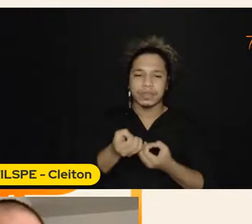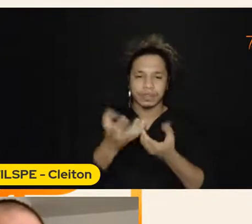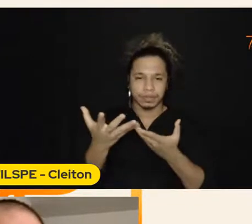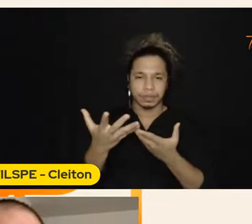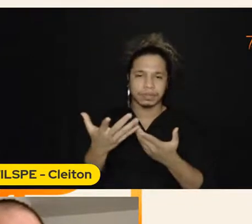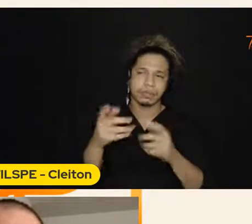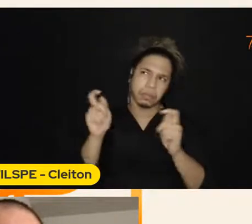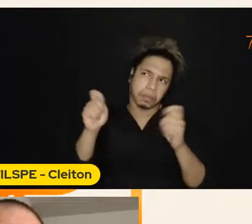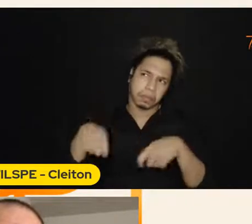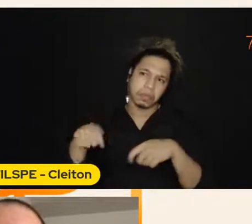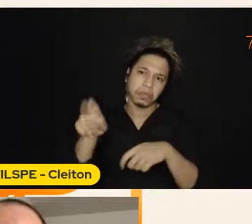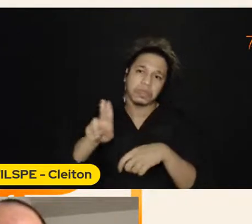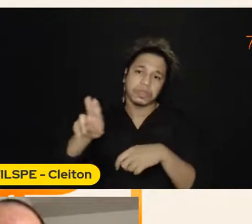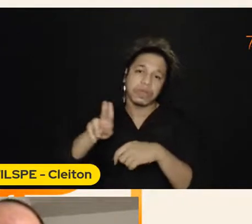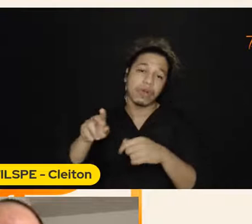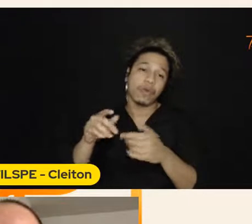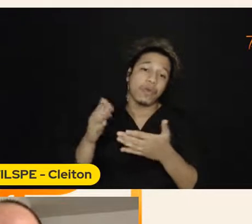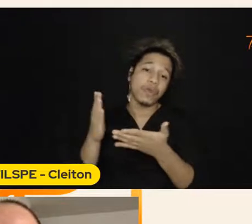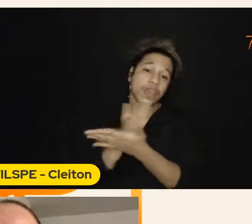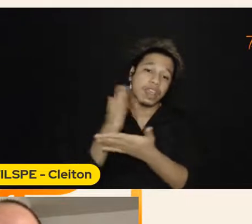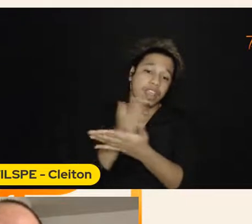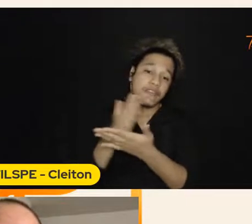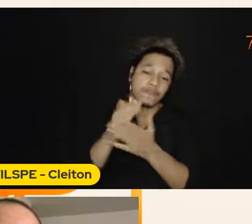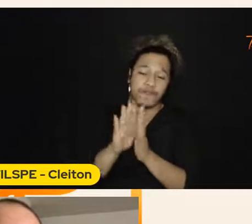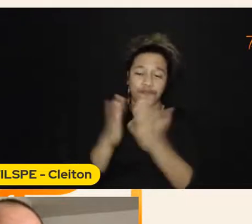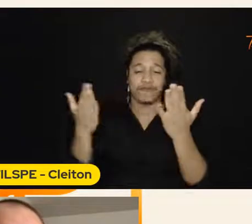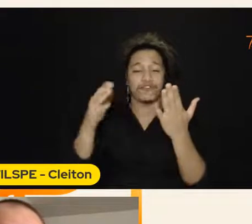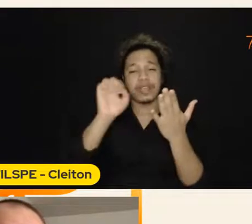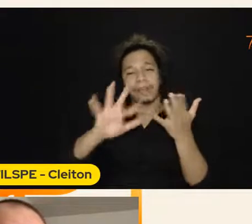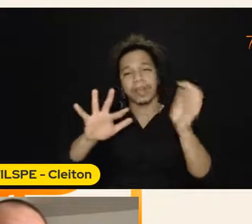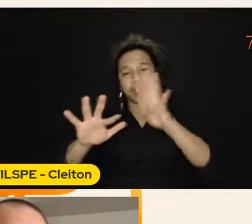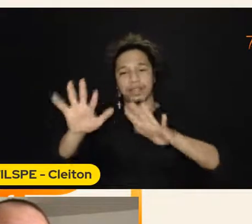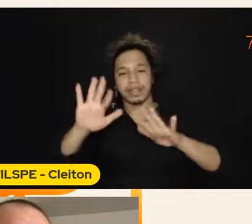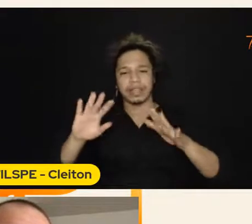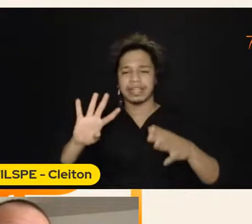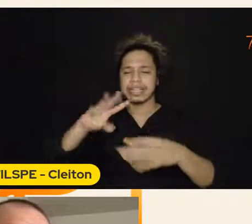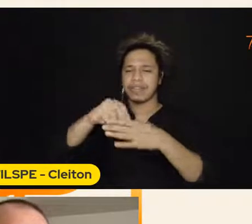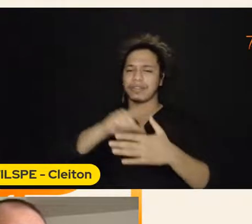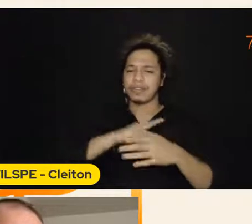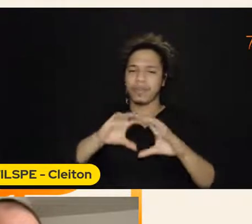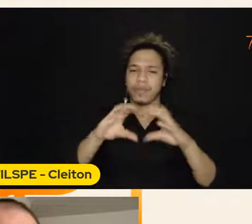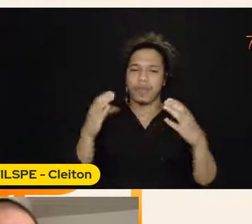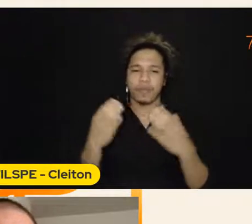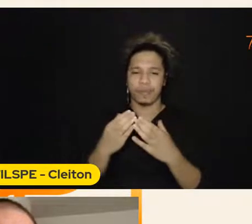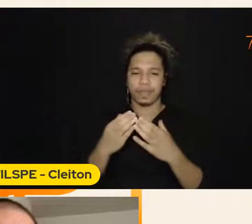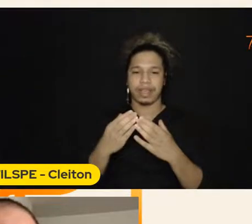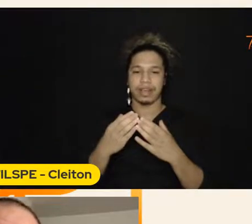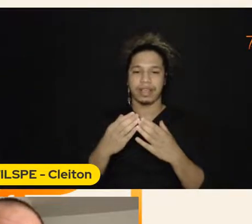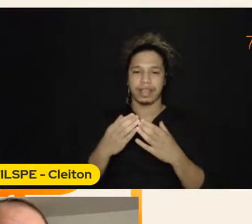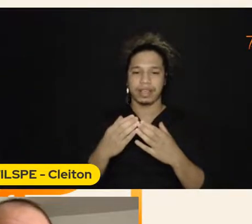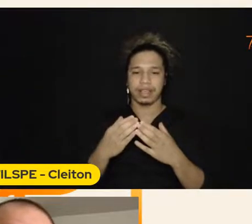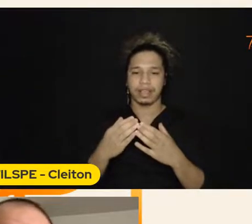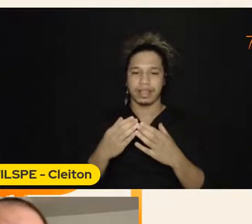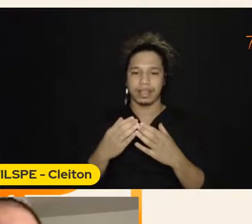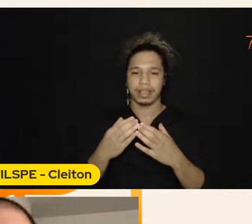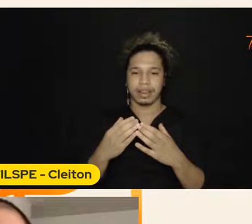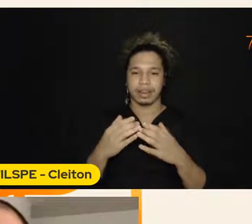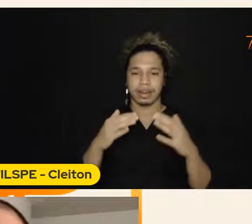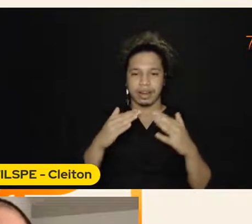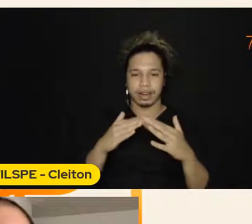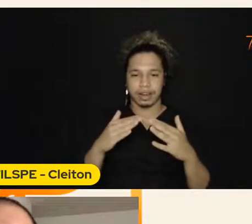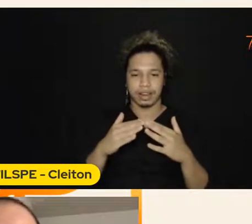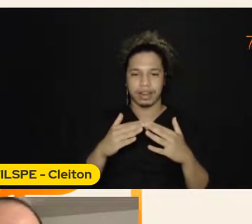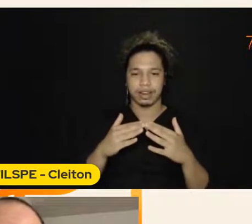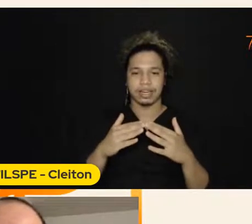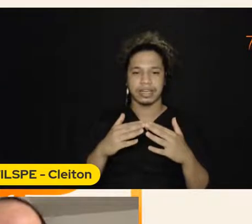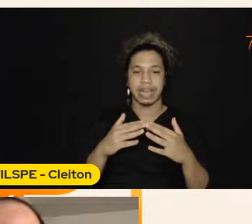book, for example, you see that you have a community that lives off the salmon. But just